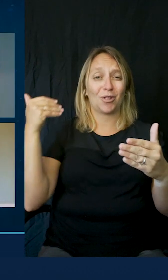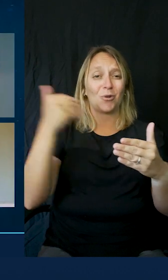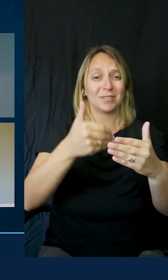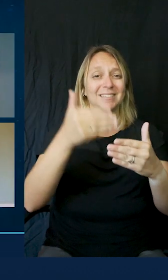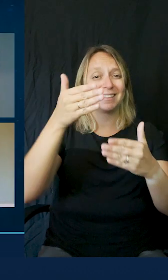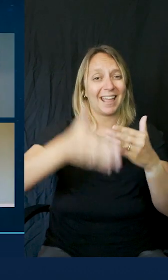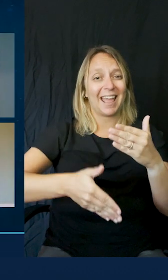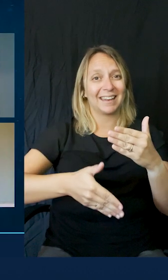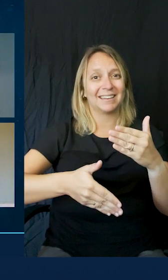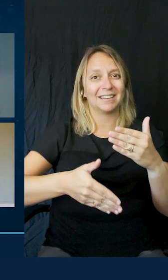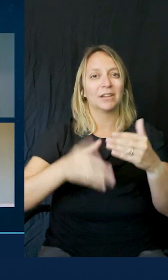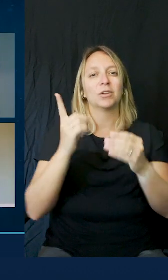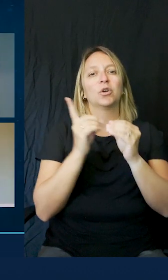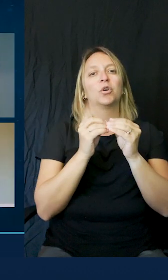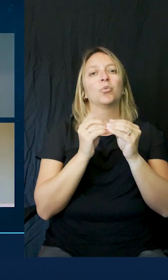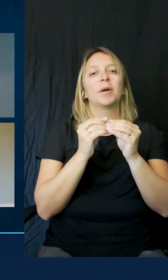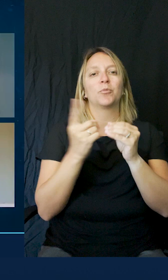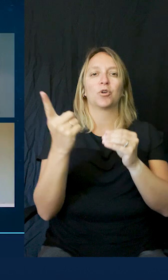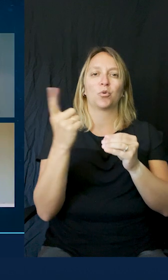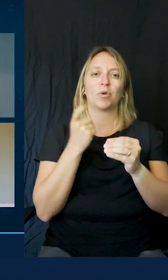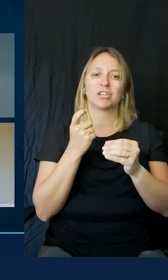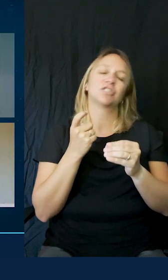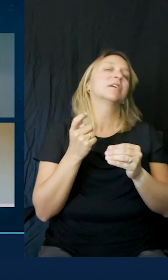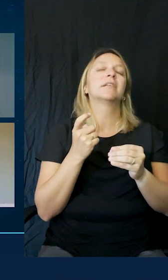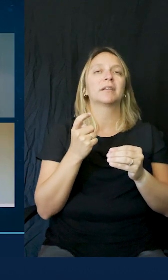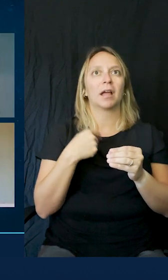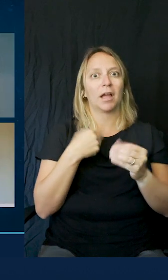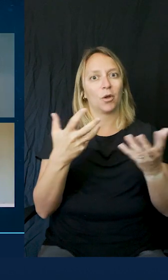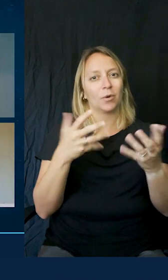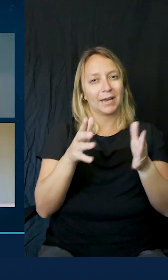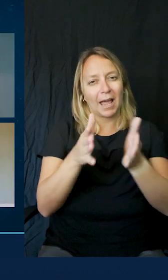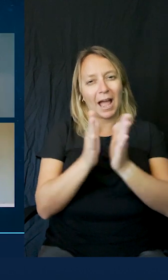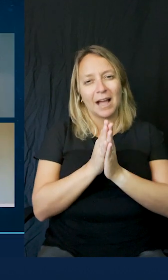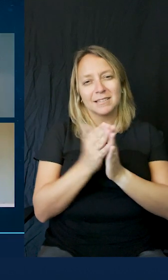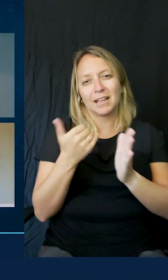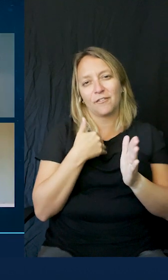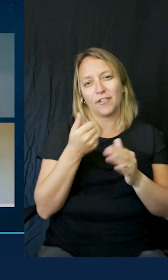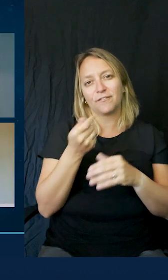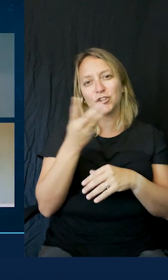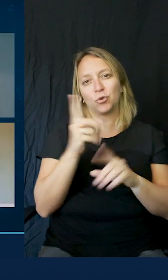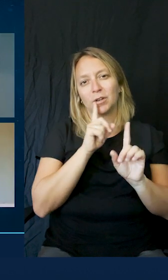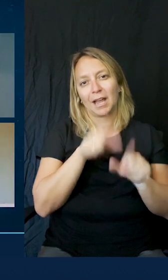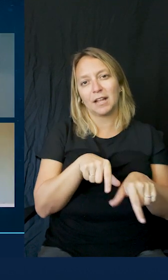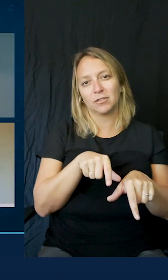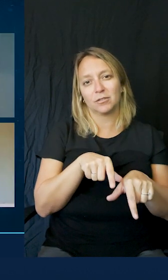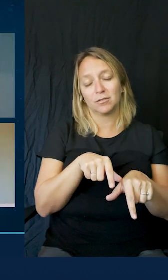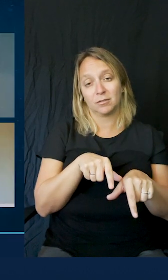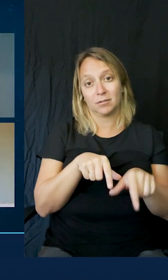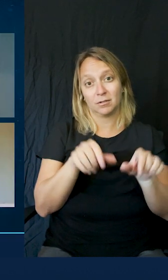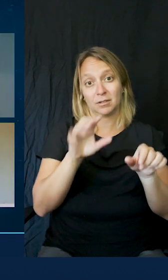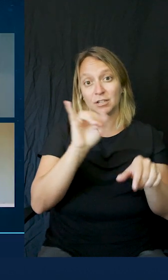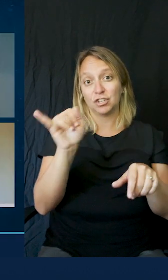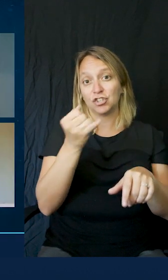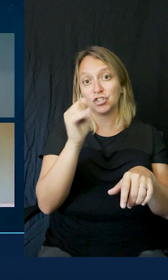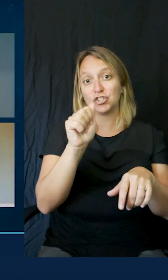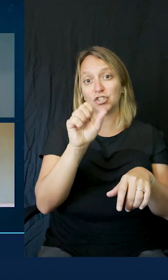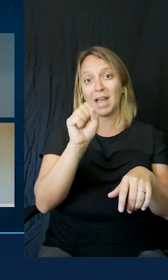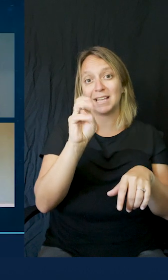more question that came in that I really want to pose to and have at least a few of us answer. And I wonder if we could start with